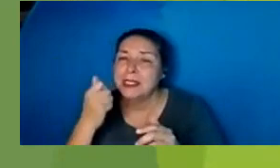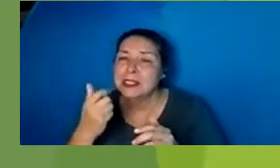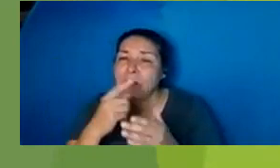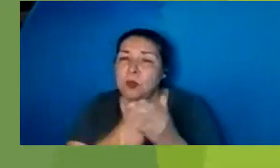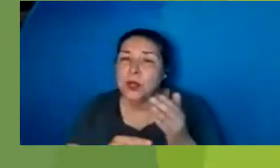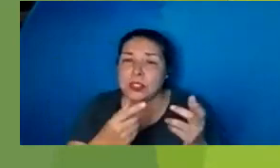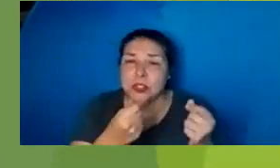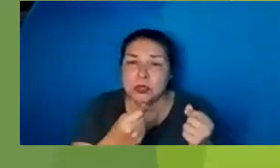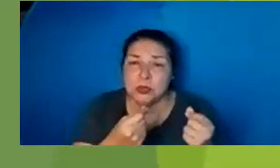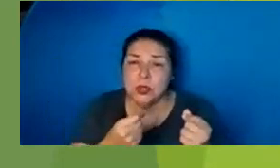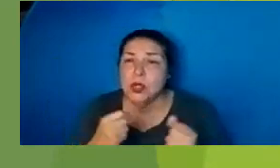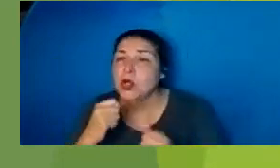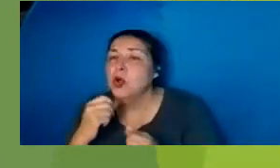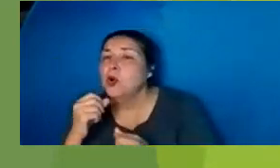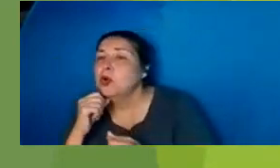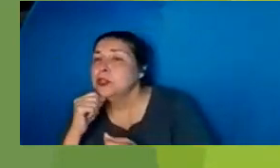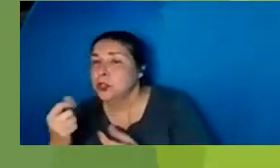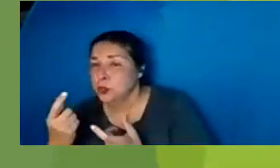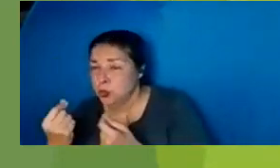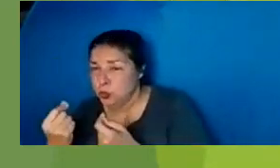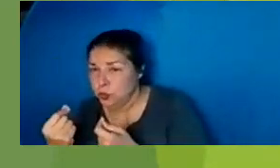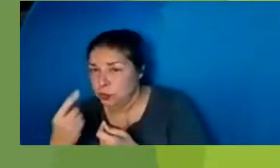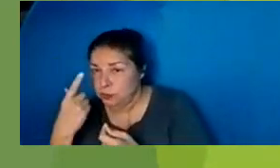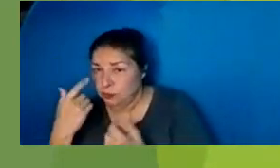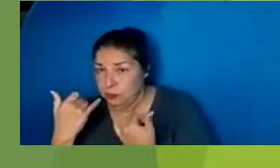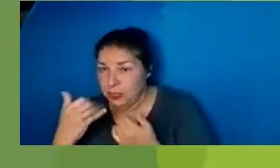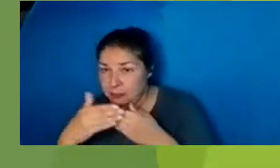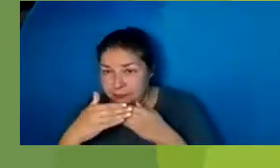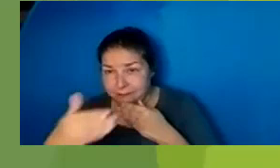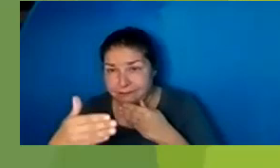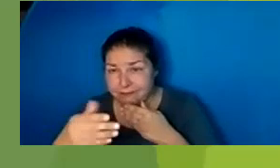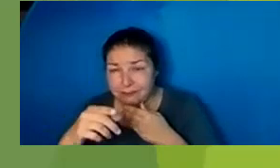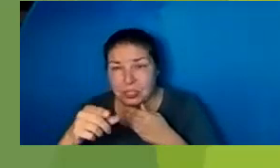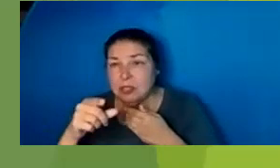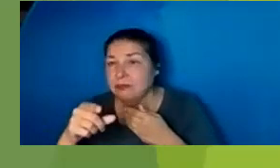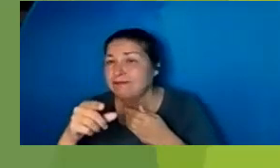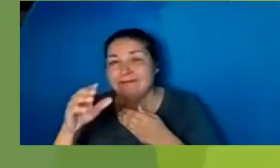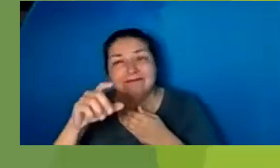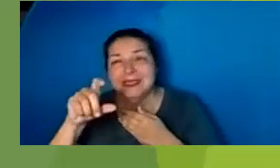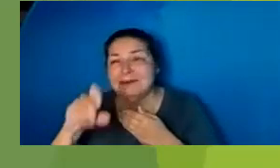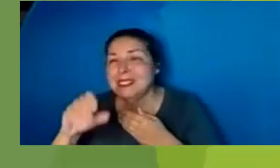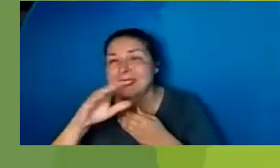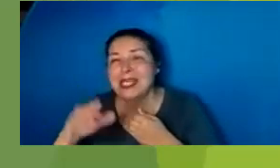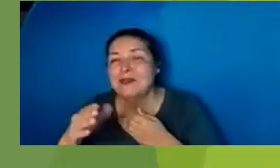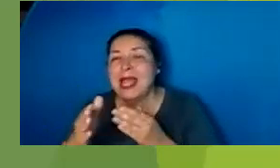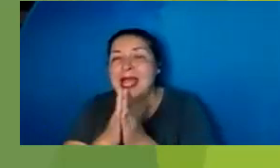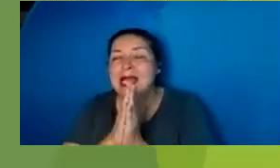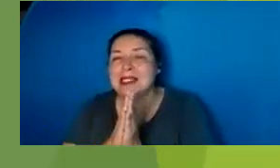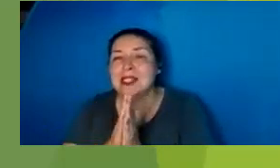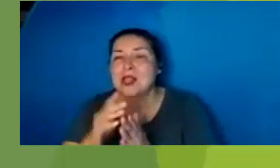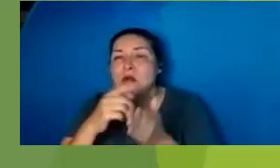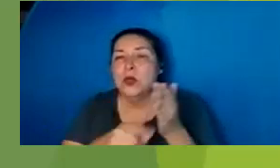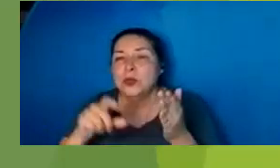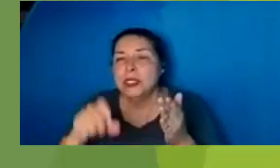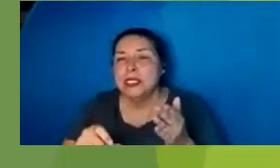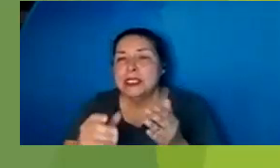don't do. From this day forward, you must never ask, What must I do to be a child of God?